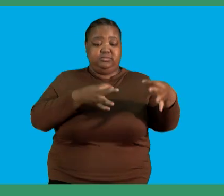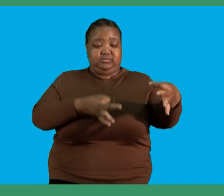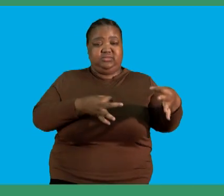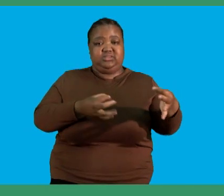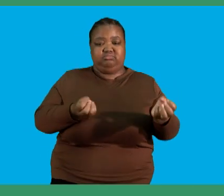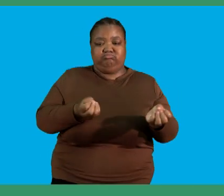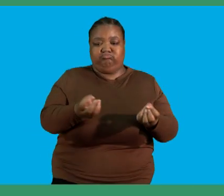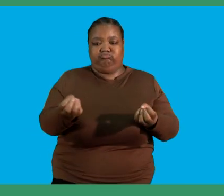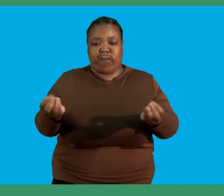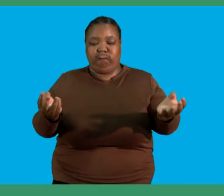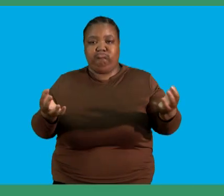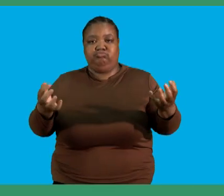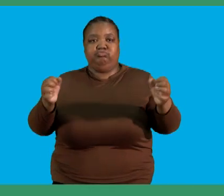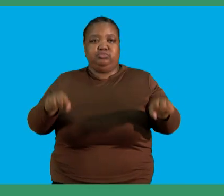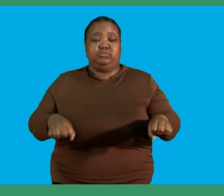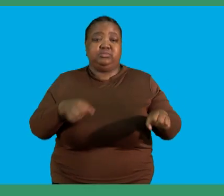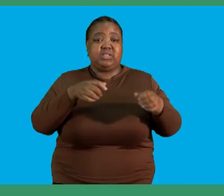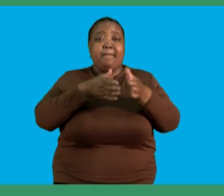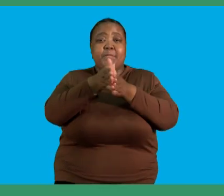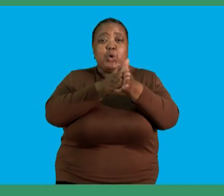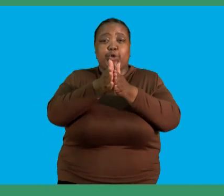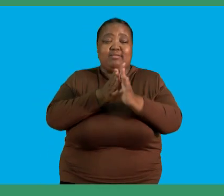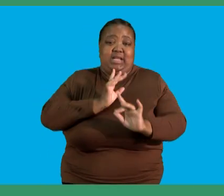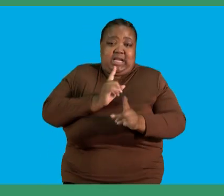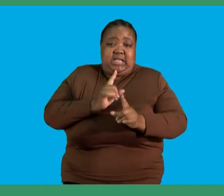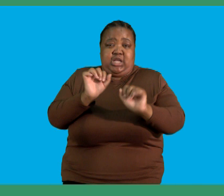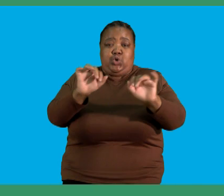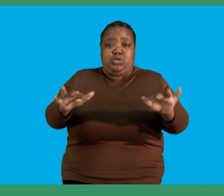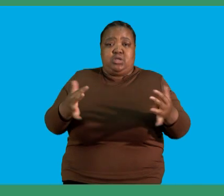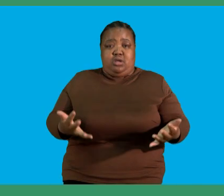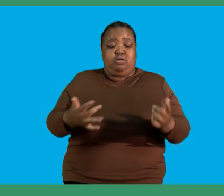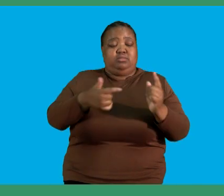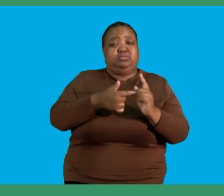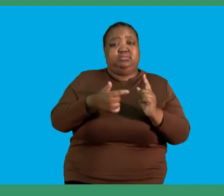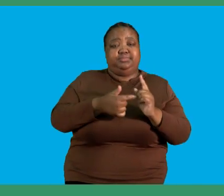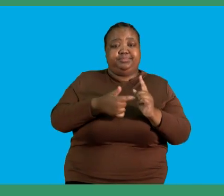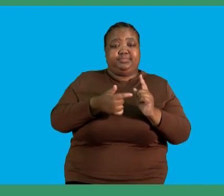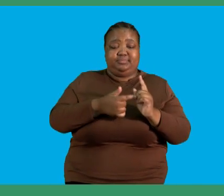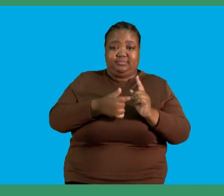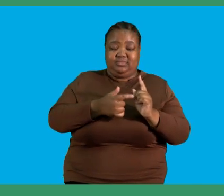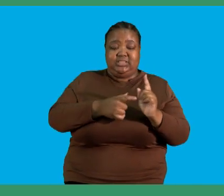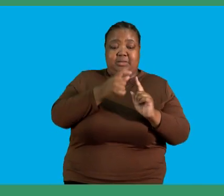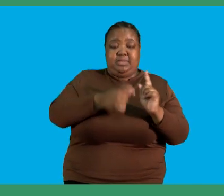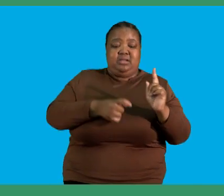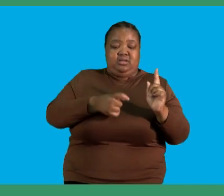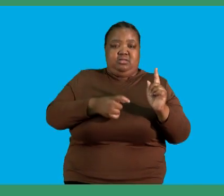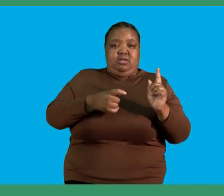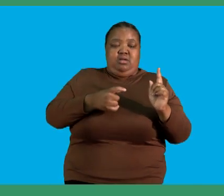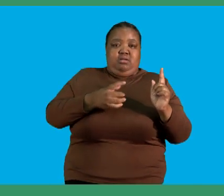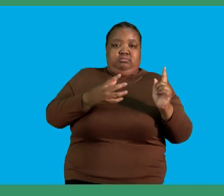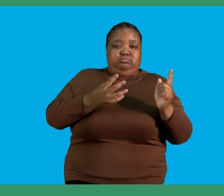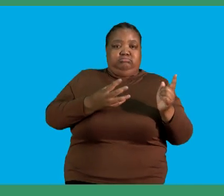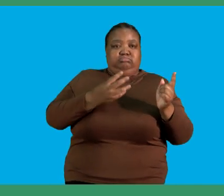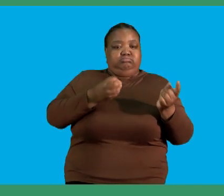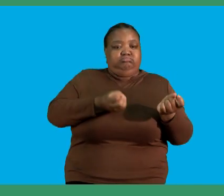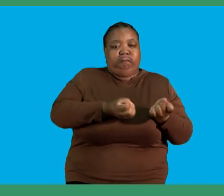Handout. Then how do you motivate that? He distributed